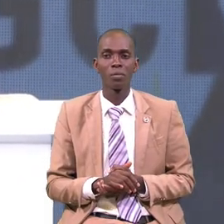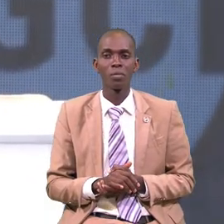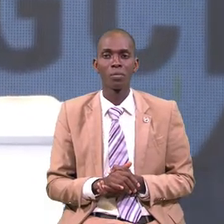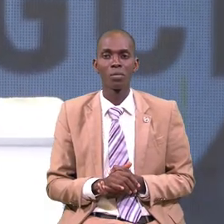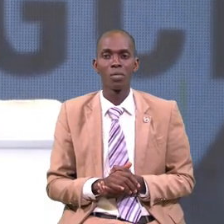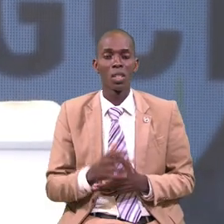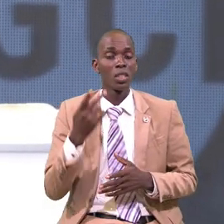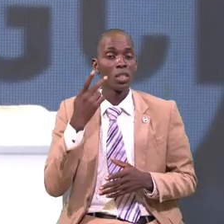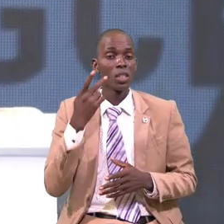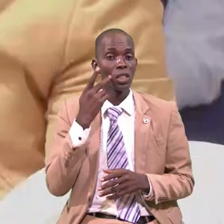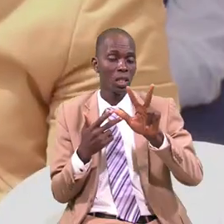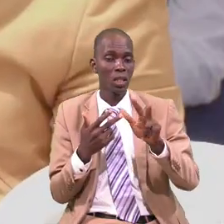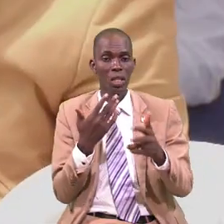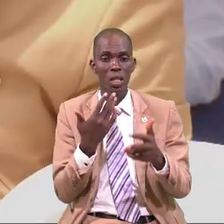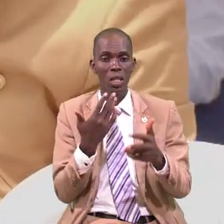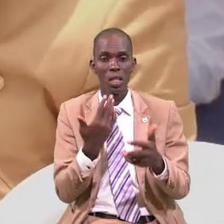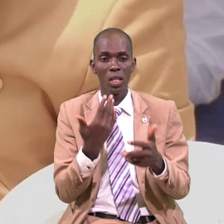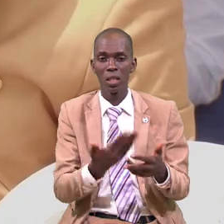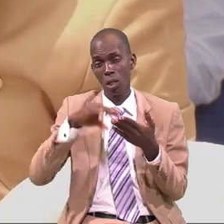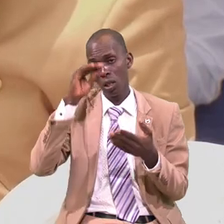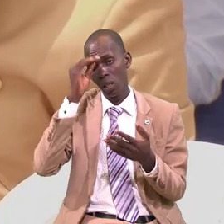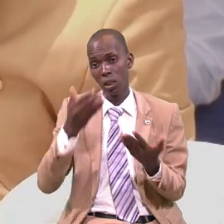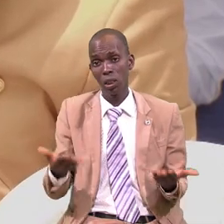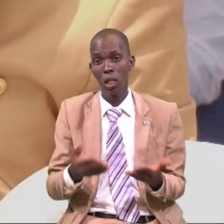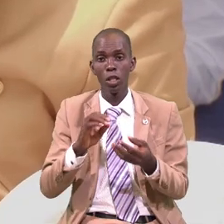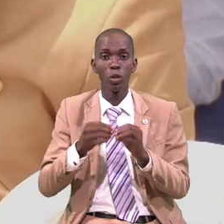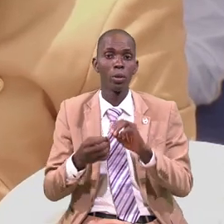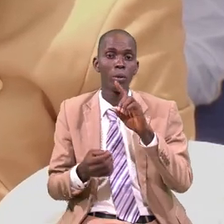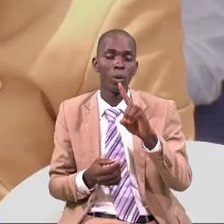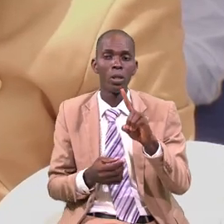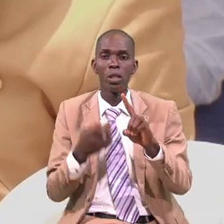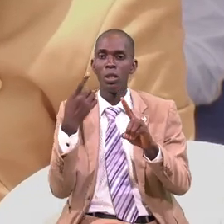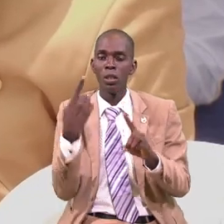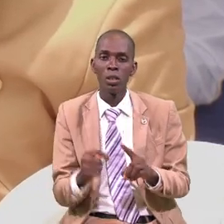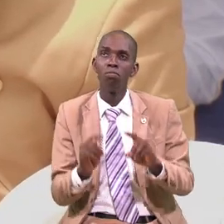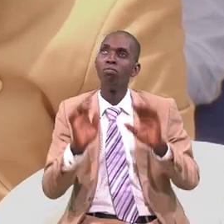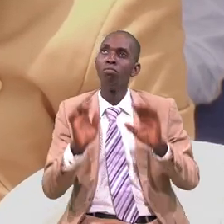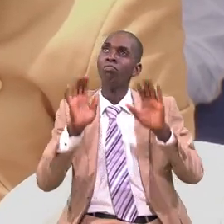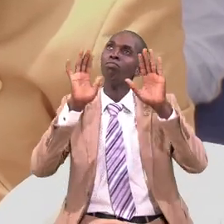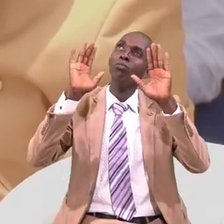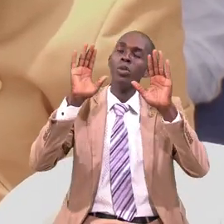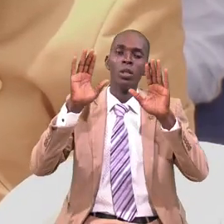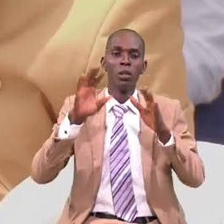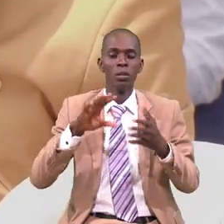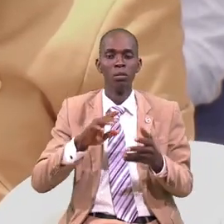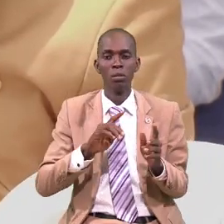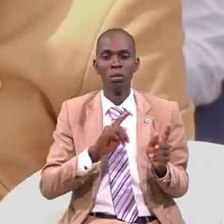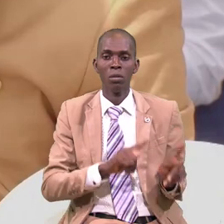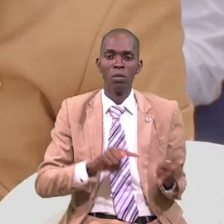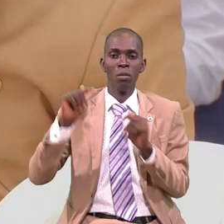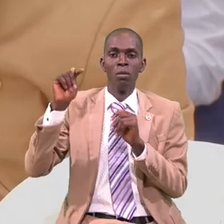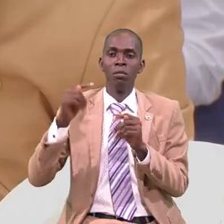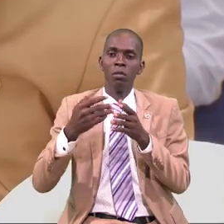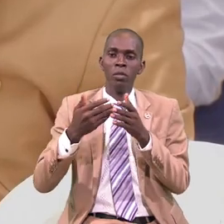Look at three things here. Number one, the glorious translation for the